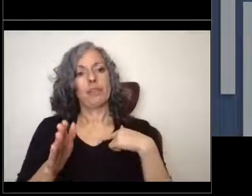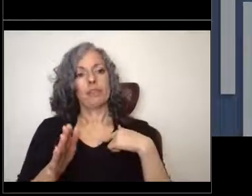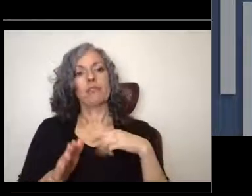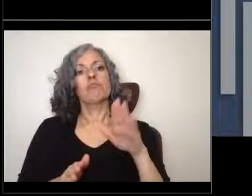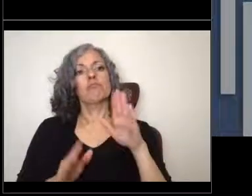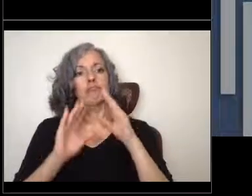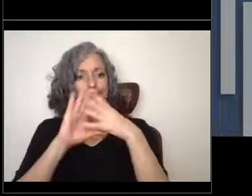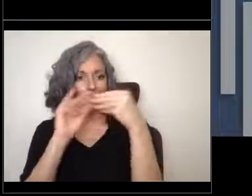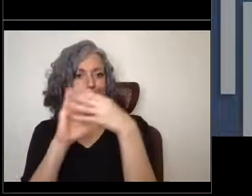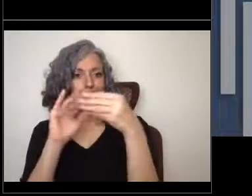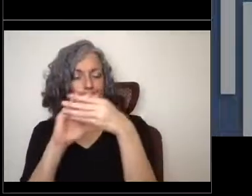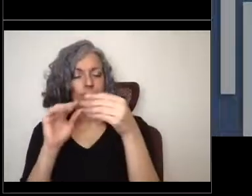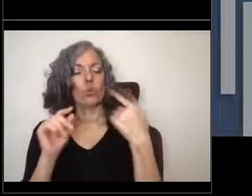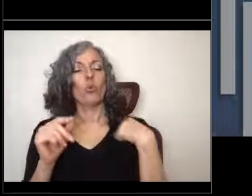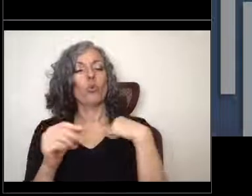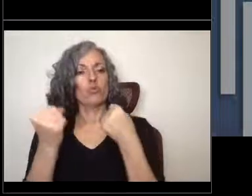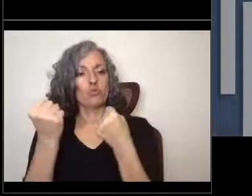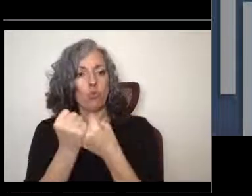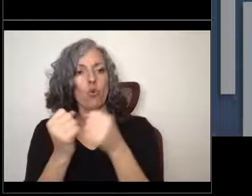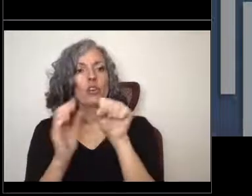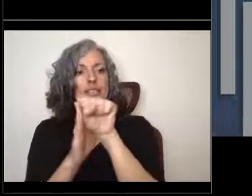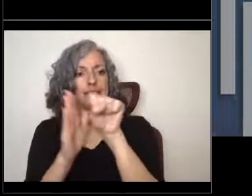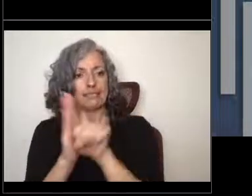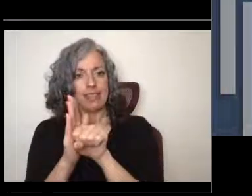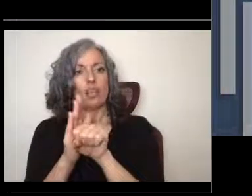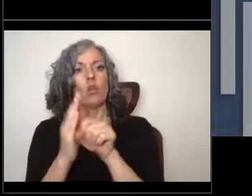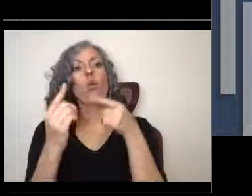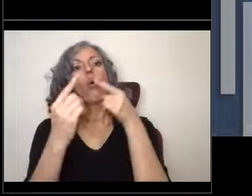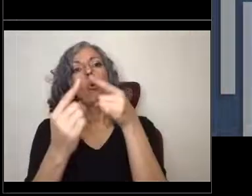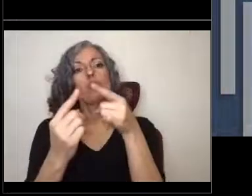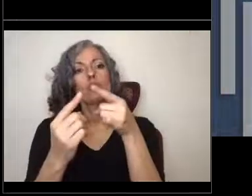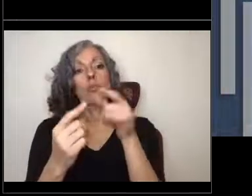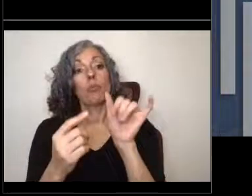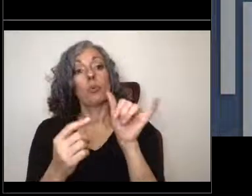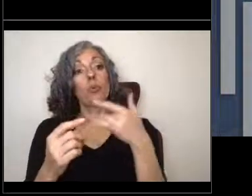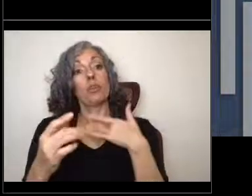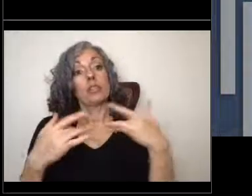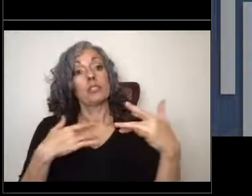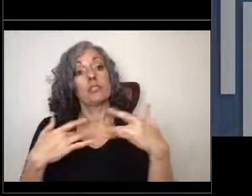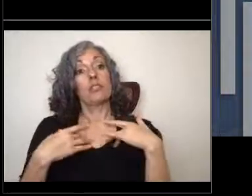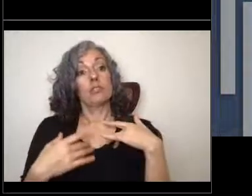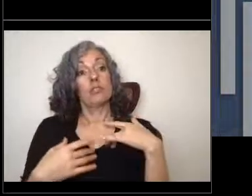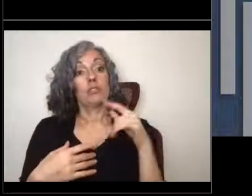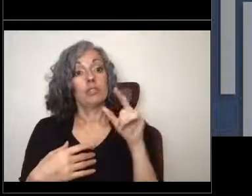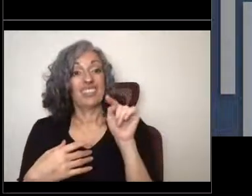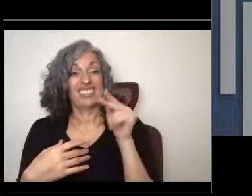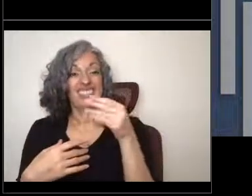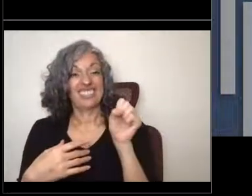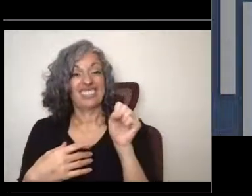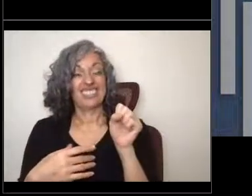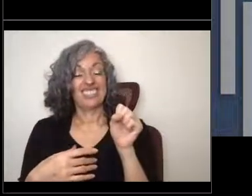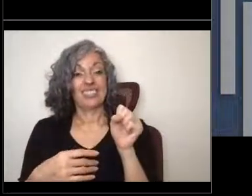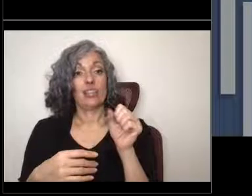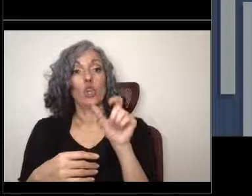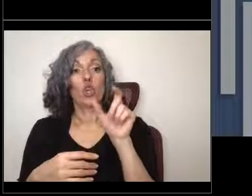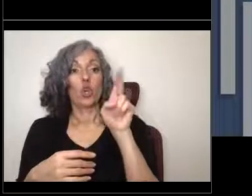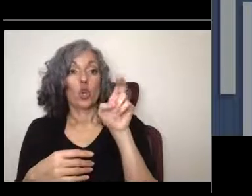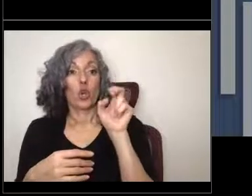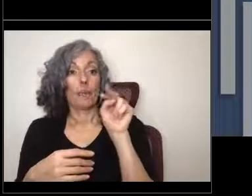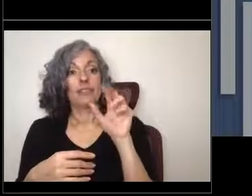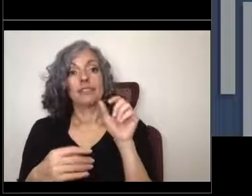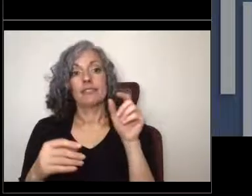the state's climate goals, as a rural region, we are concerned that the thesis is too urban-centric and does not